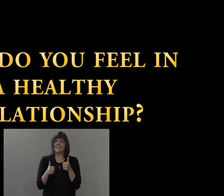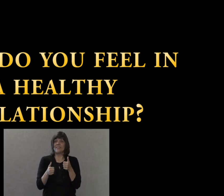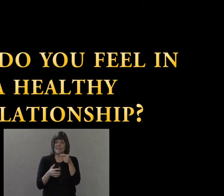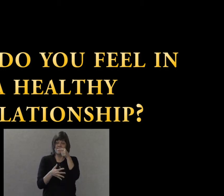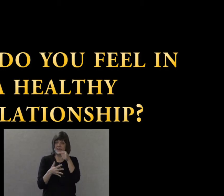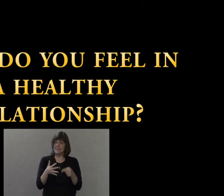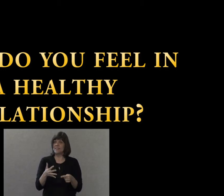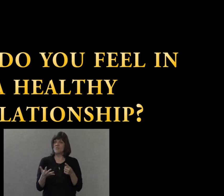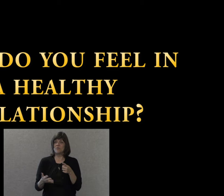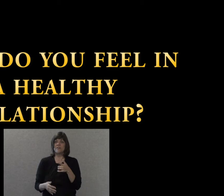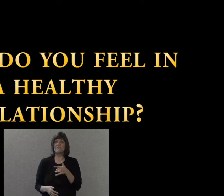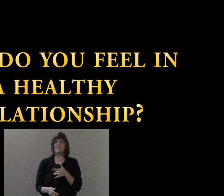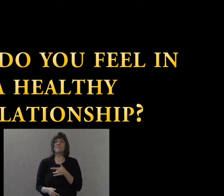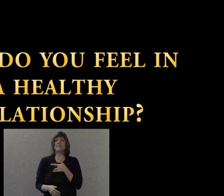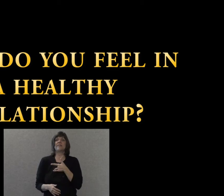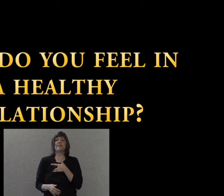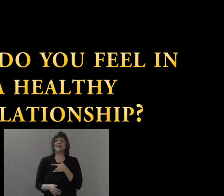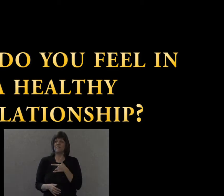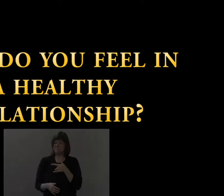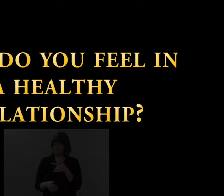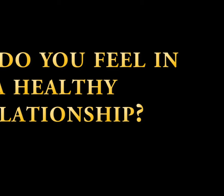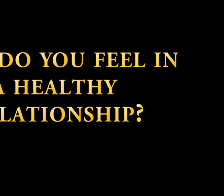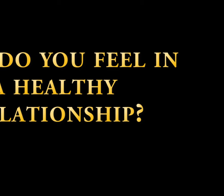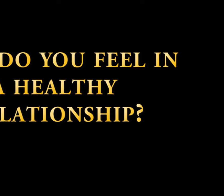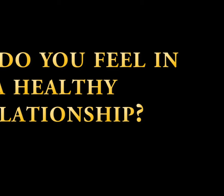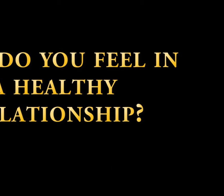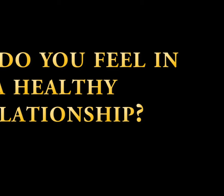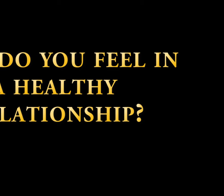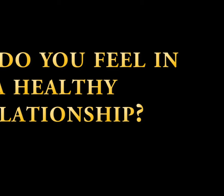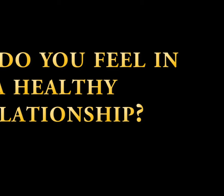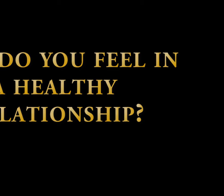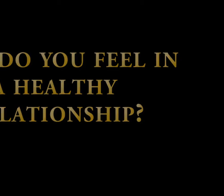How do you feel in a healthy relationship?